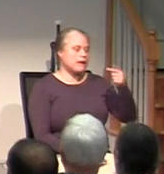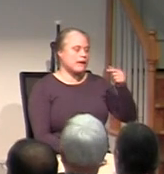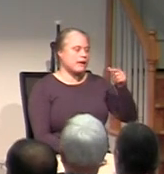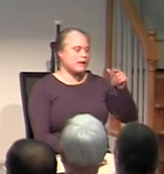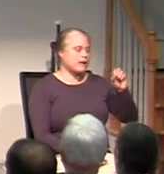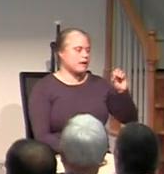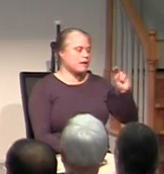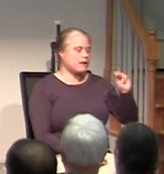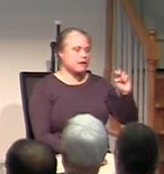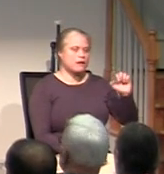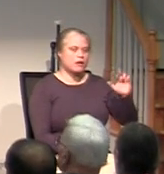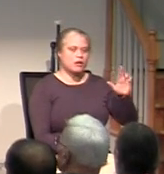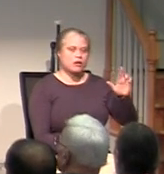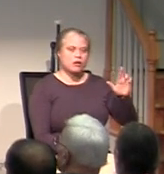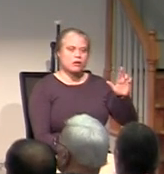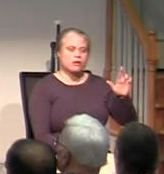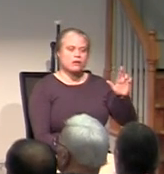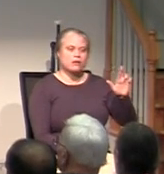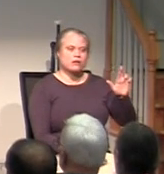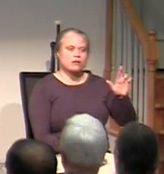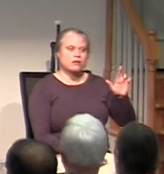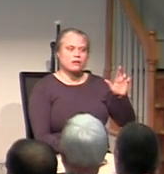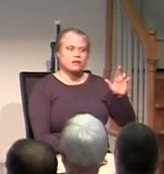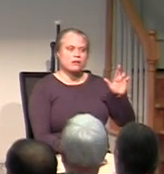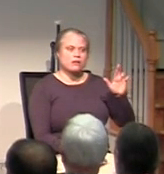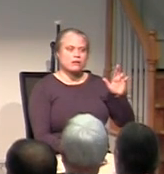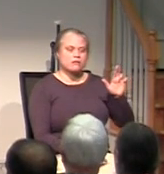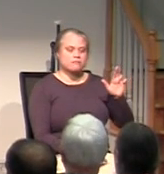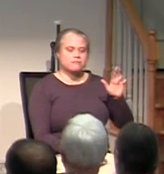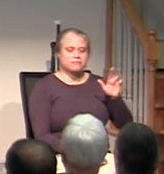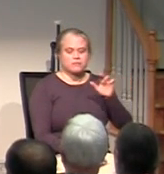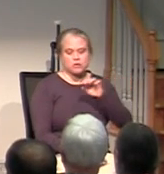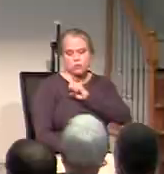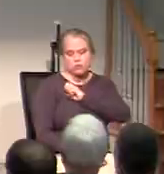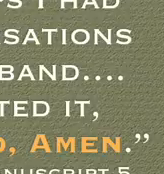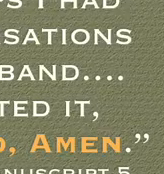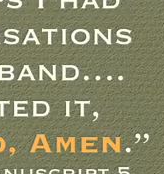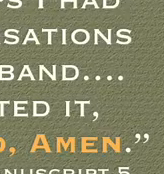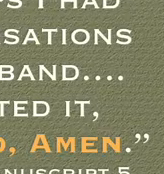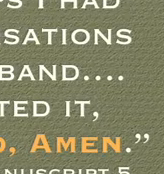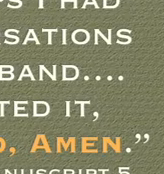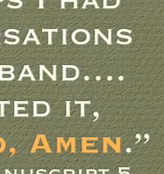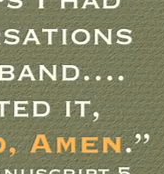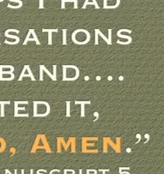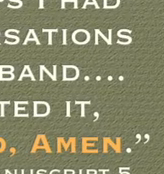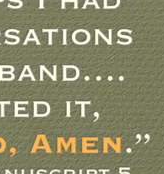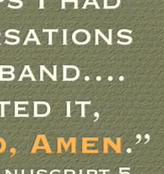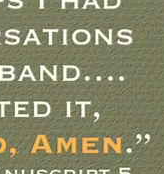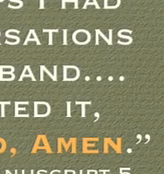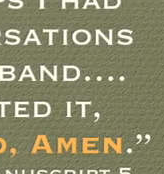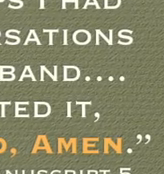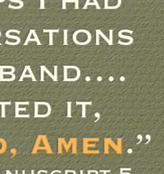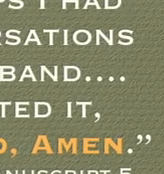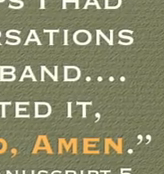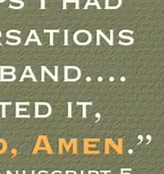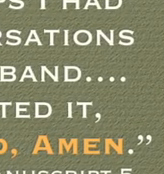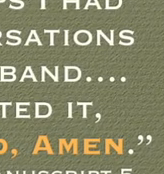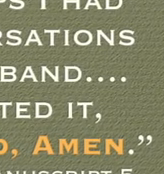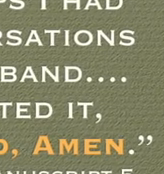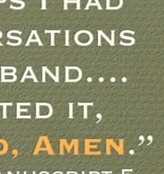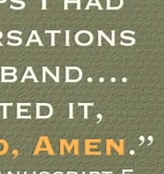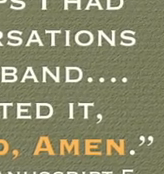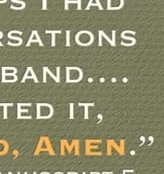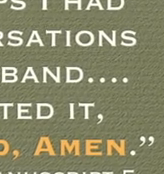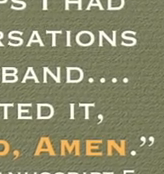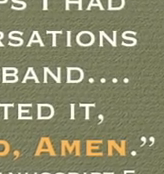eventually, and this is what she recalled or what she described. When Brother Wagner brought out these ideas, the matchless